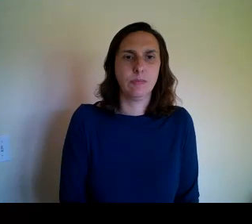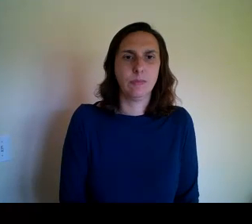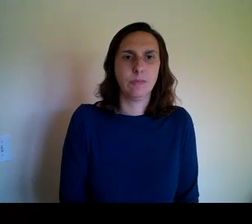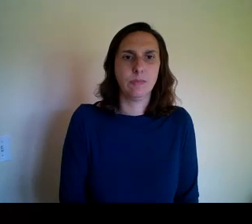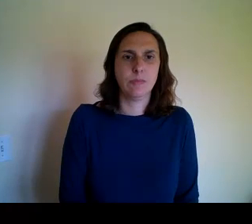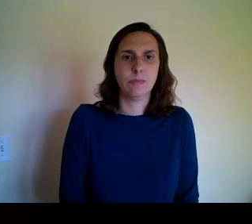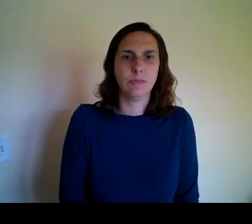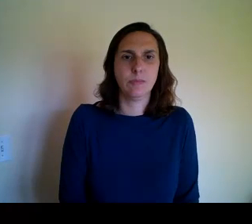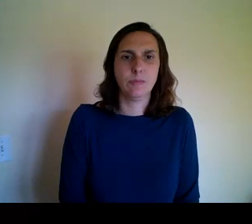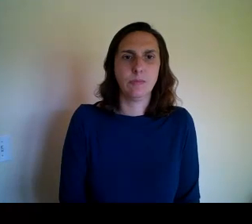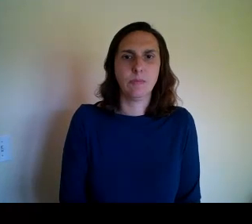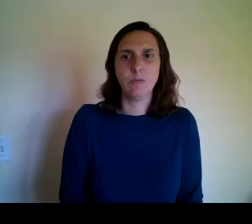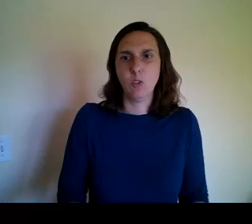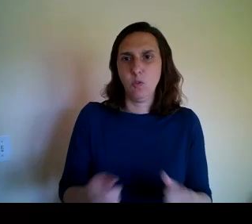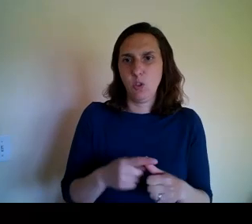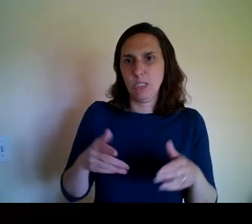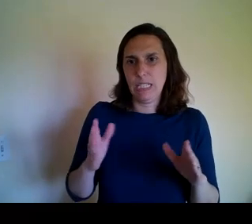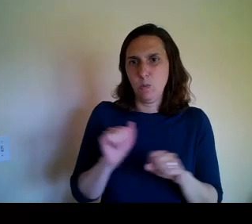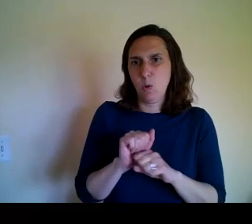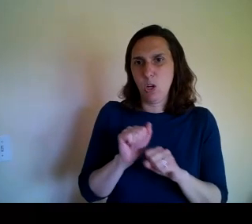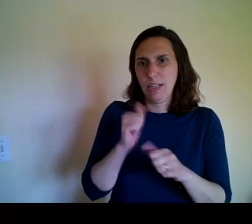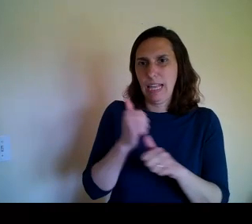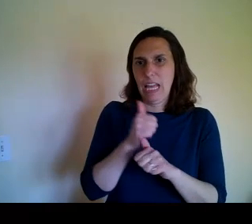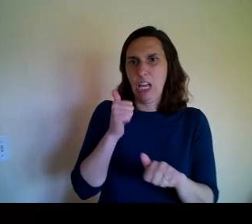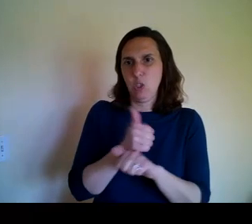work on the algebra of this.